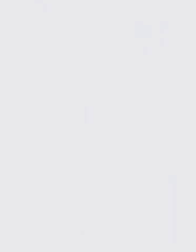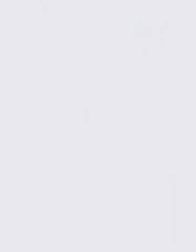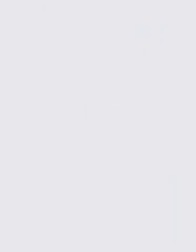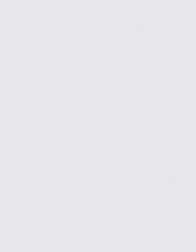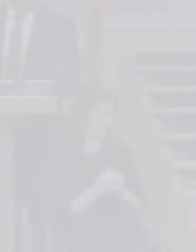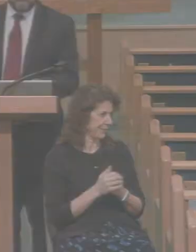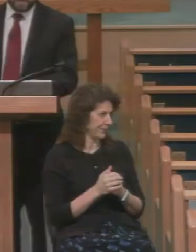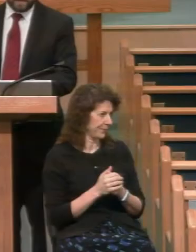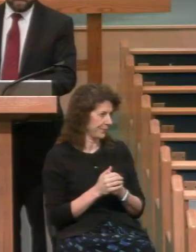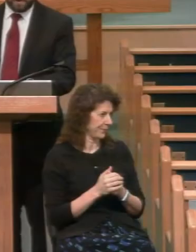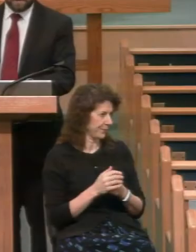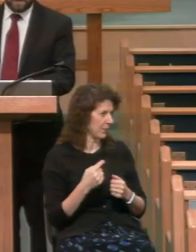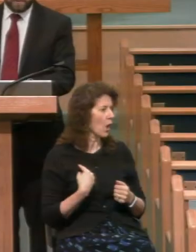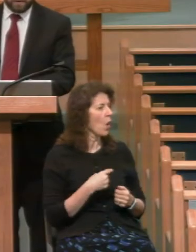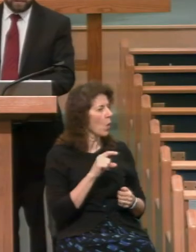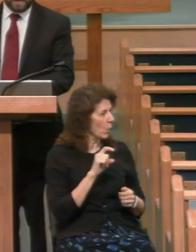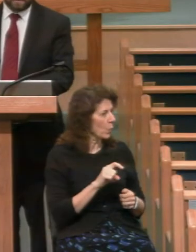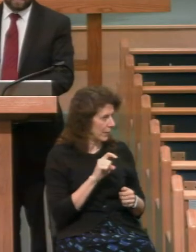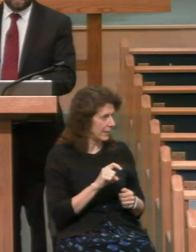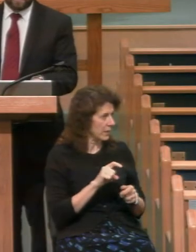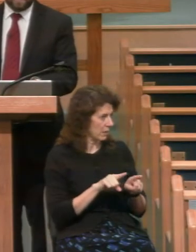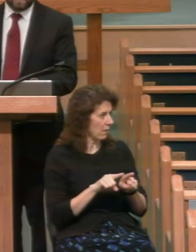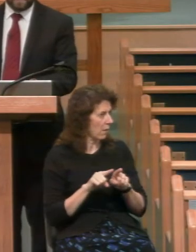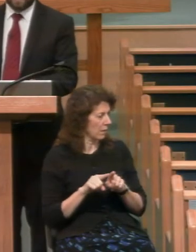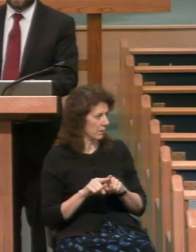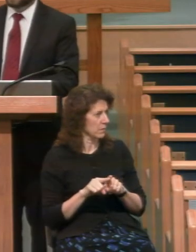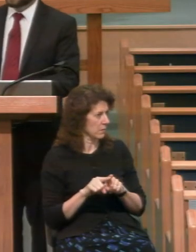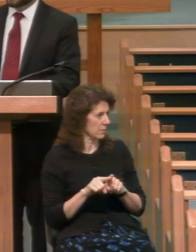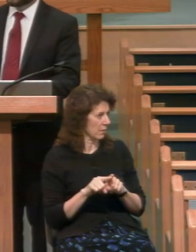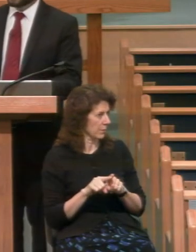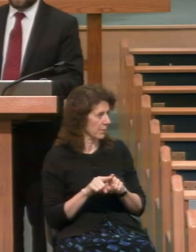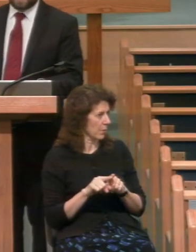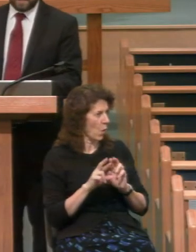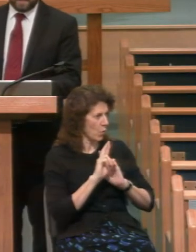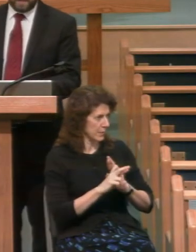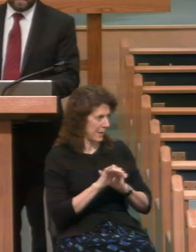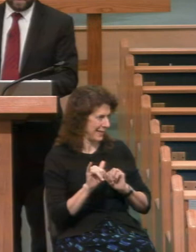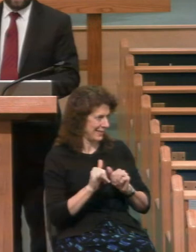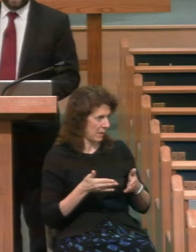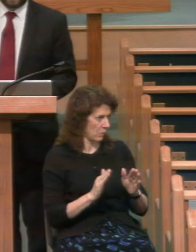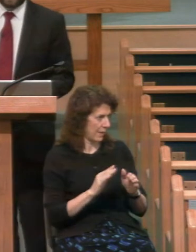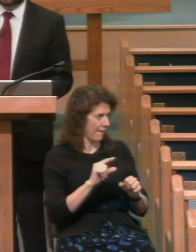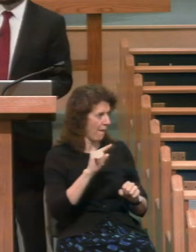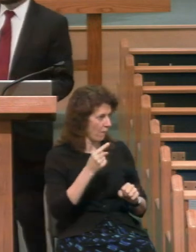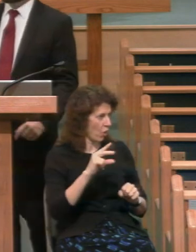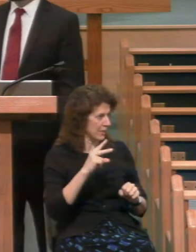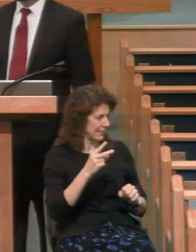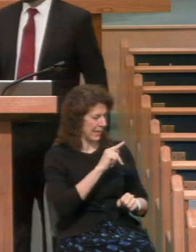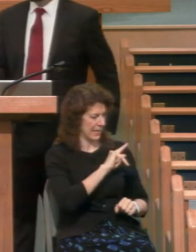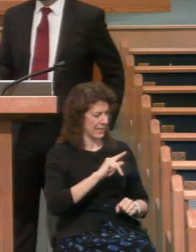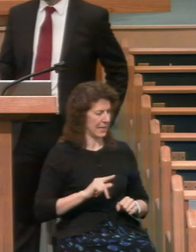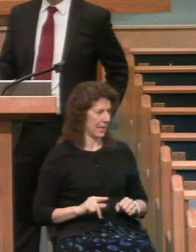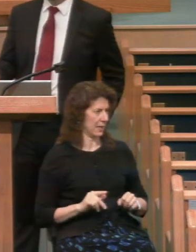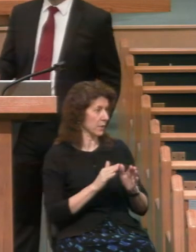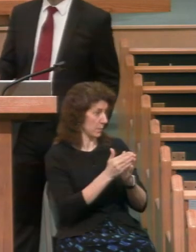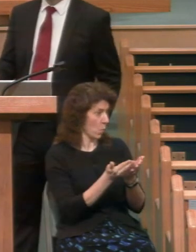we need to ourselves be called out or call out others. First and Second Kings, we've got to rock along here. First